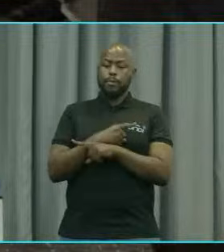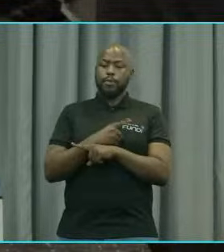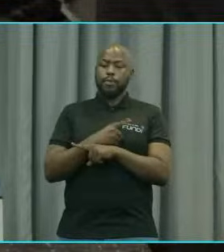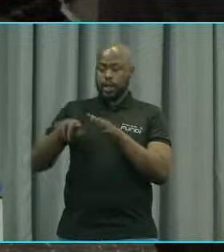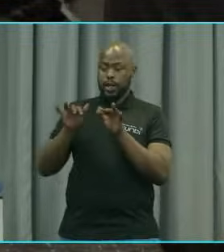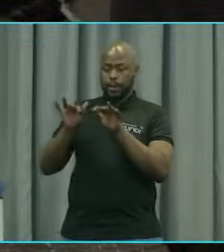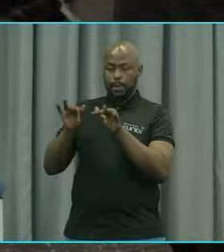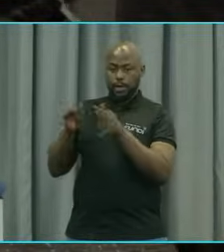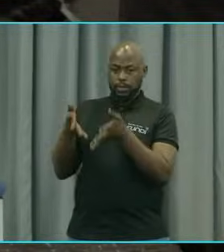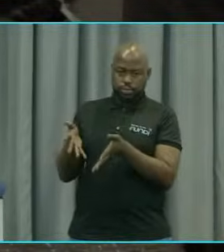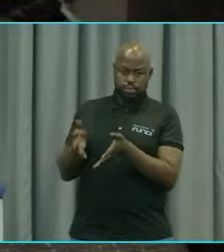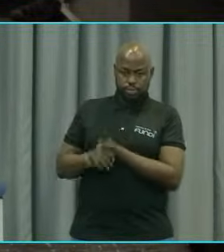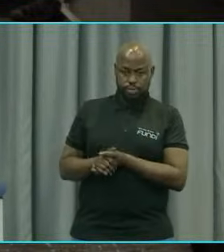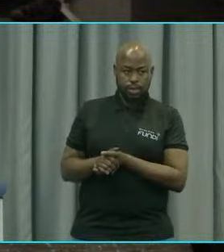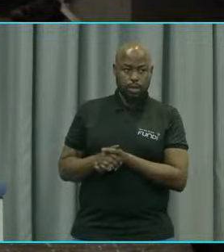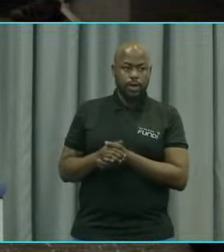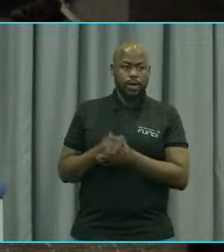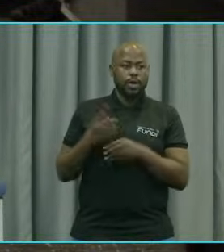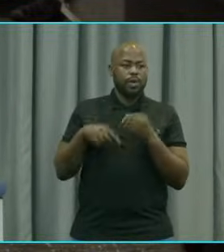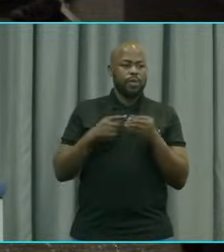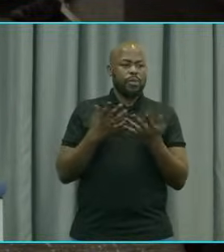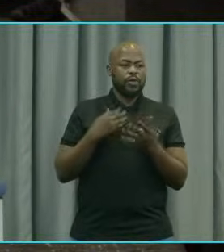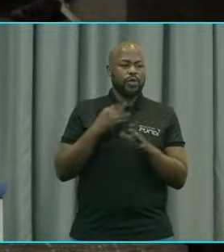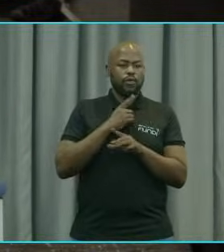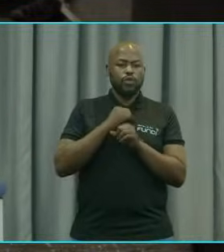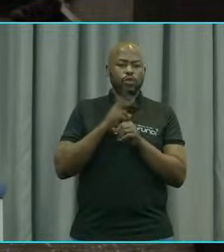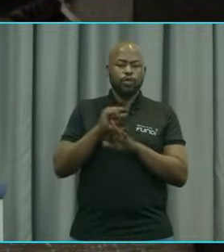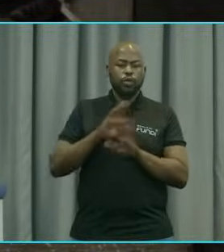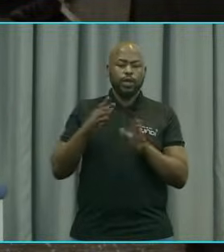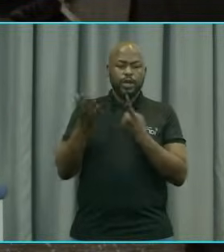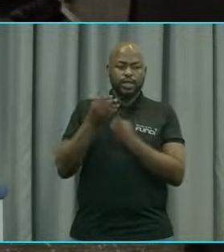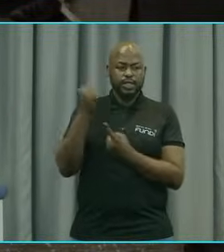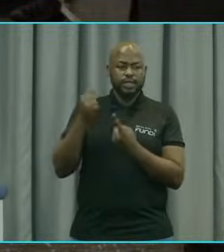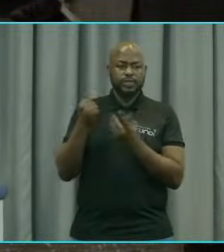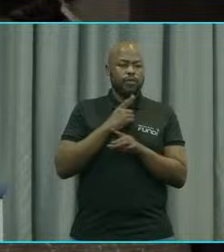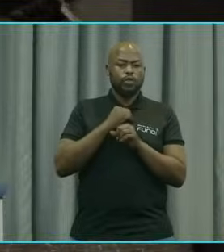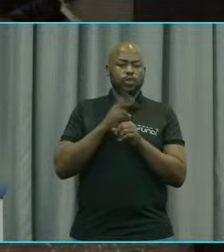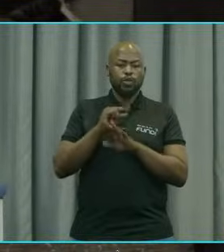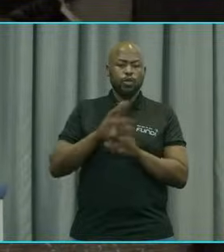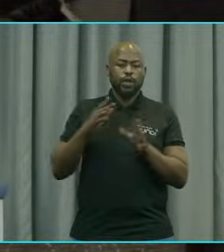itself, in terms of not meeting other requirements, and there